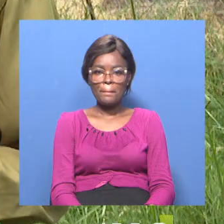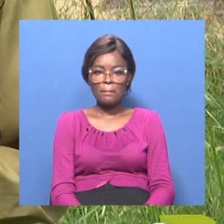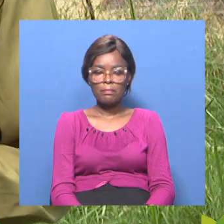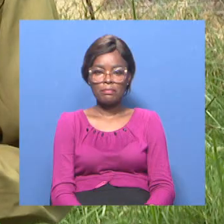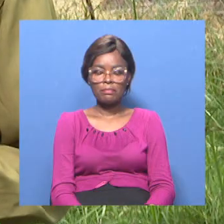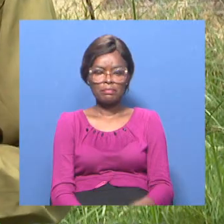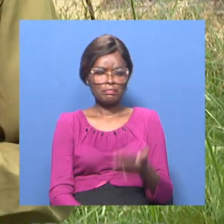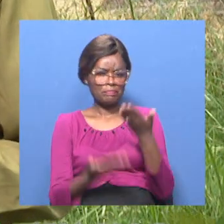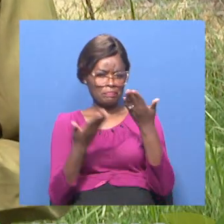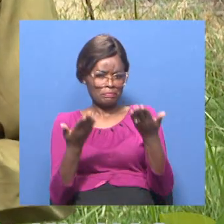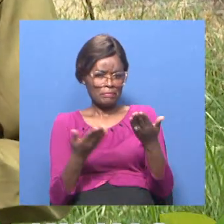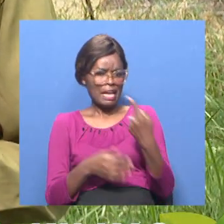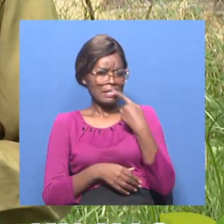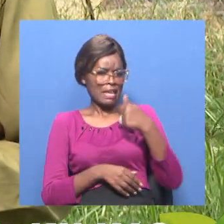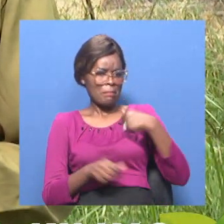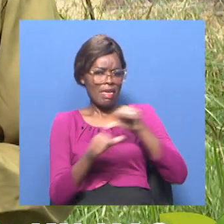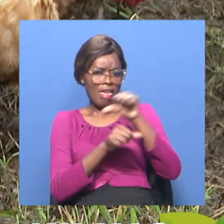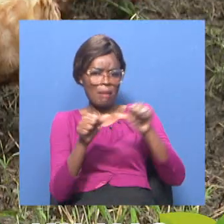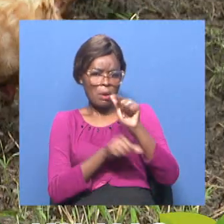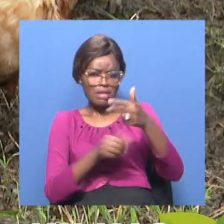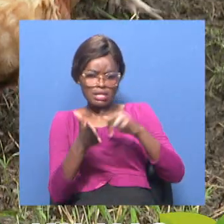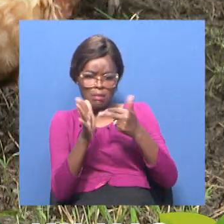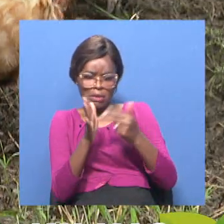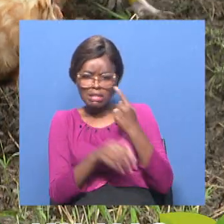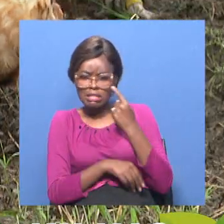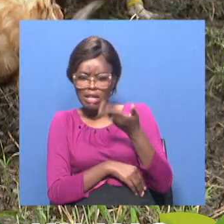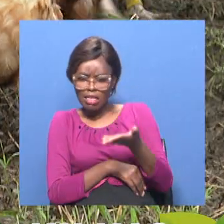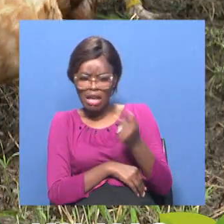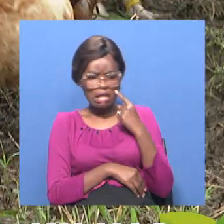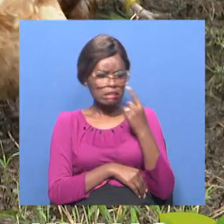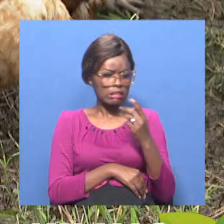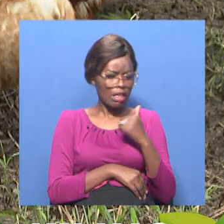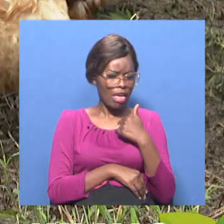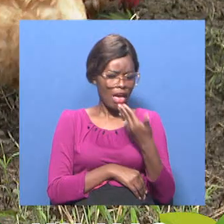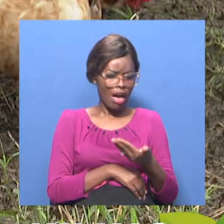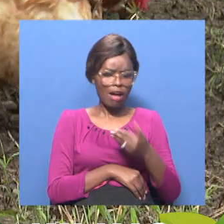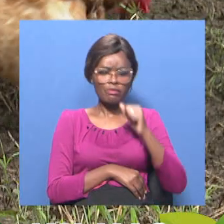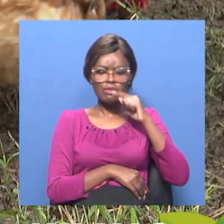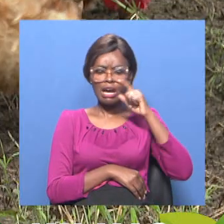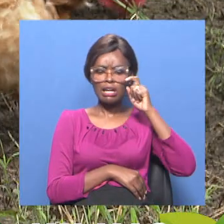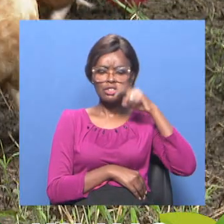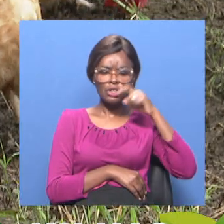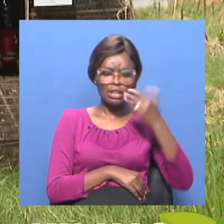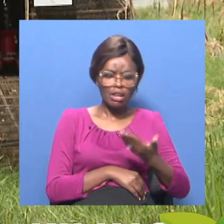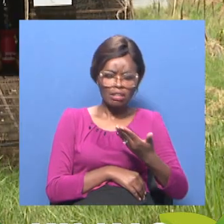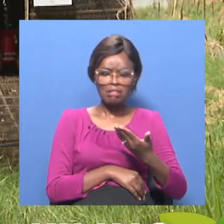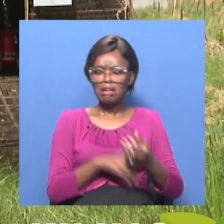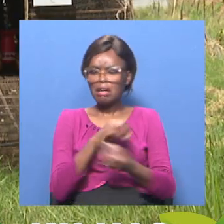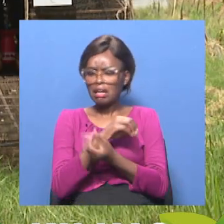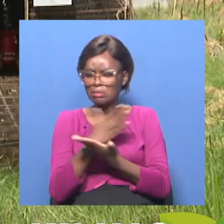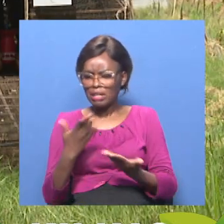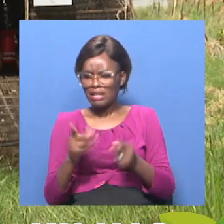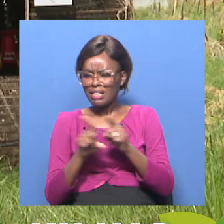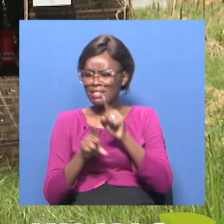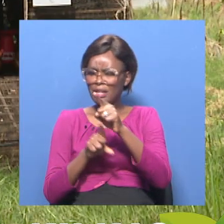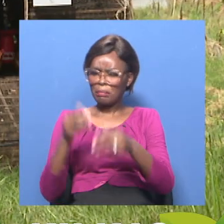So Linda, tell me about this project that we are seeing right here. I see there is poultry here. Tell us about it, and even the structure.